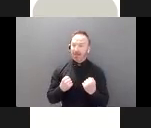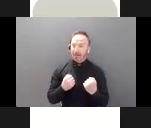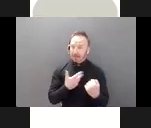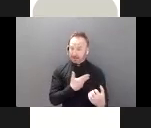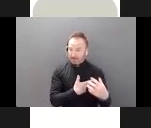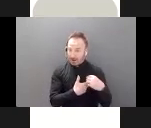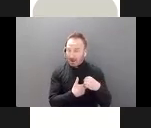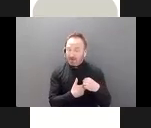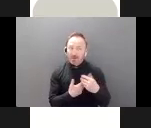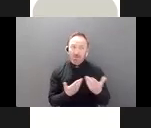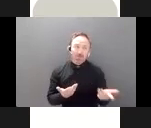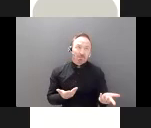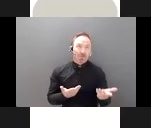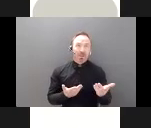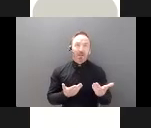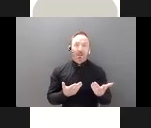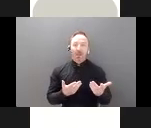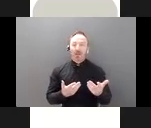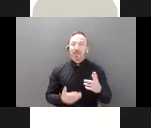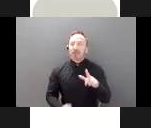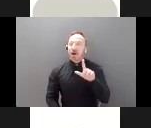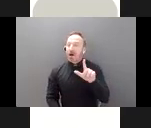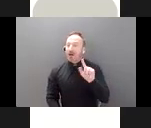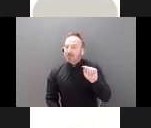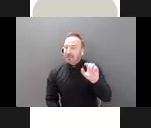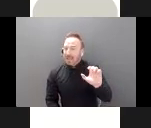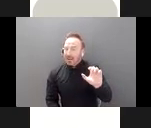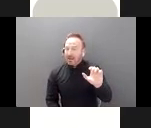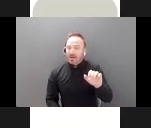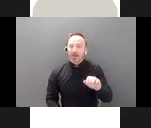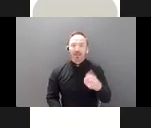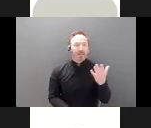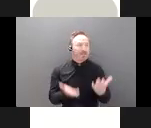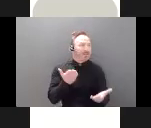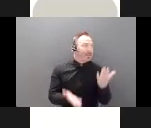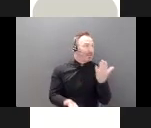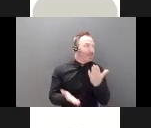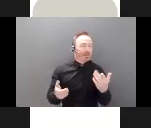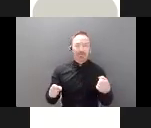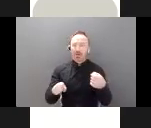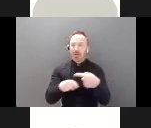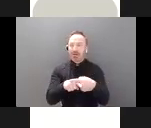about long-term care homes where there could be conflict around,